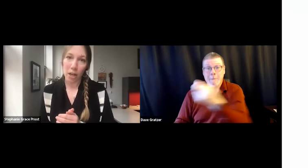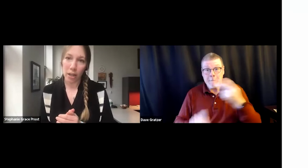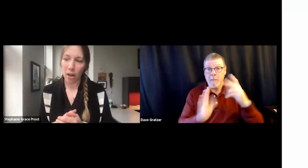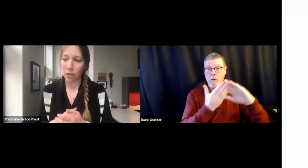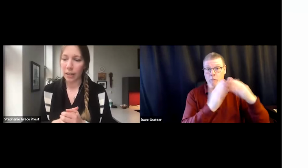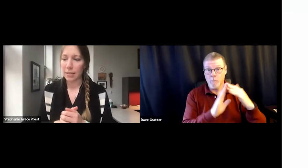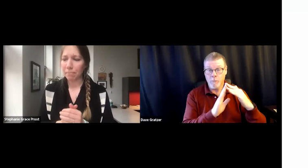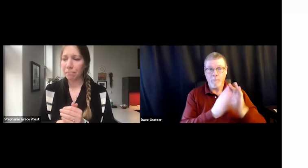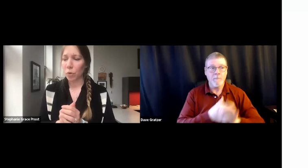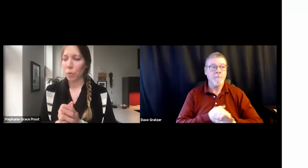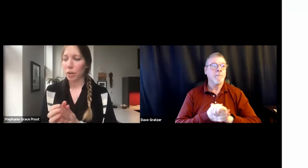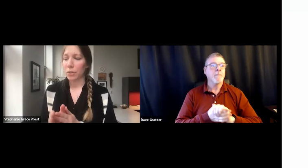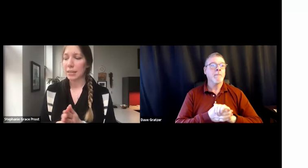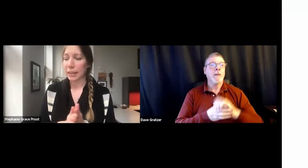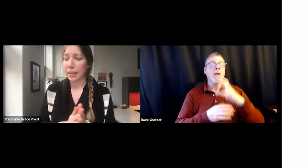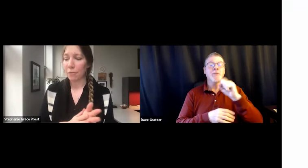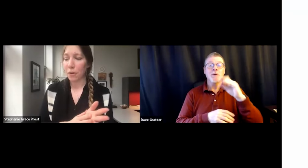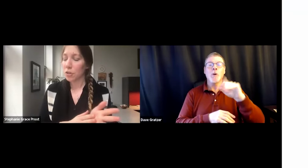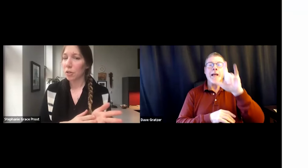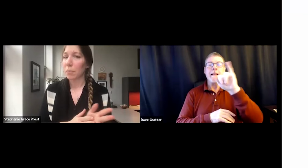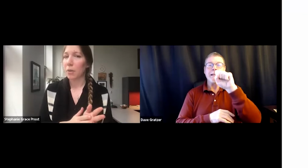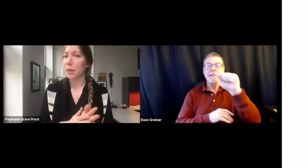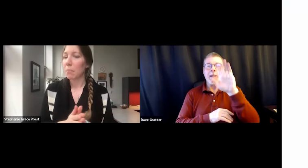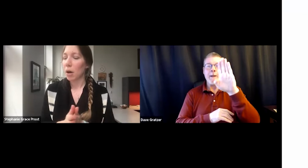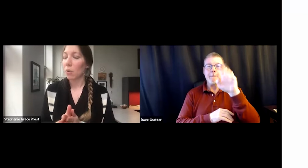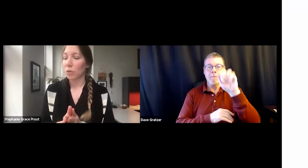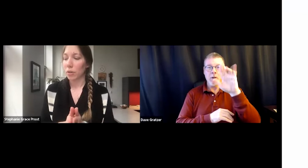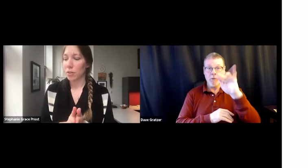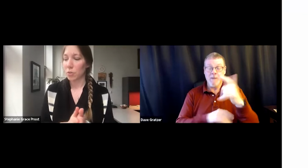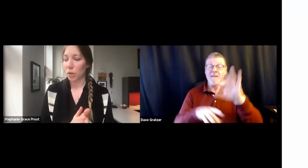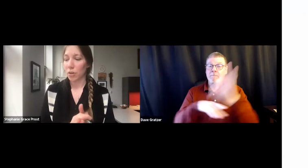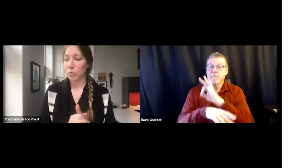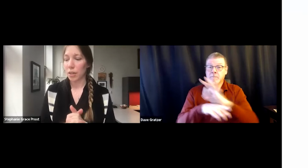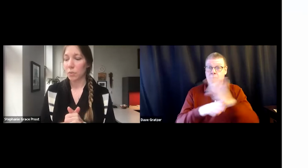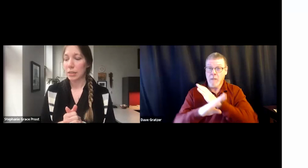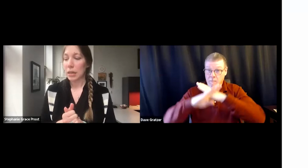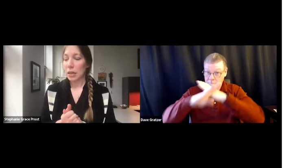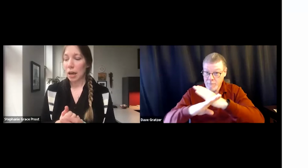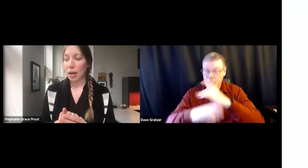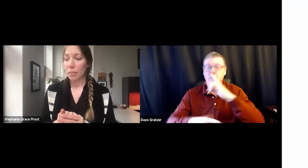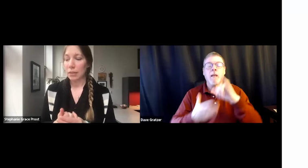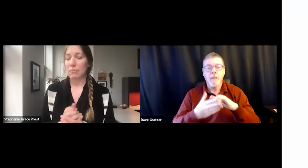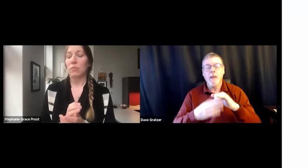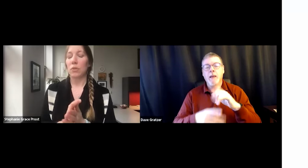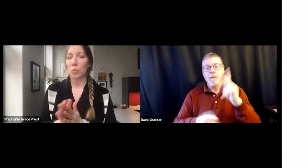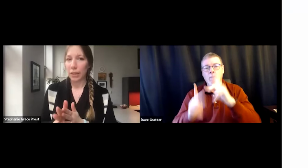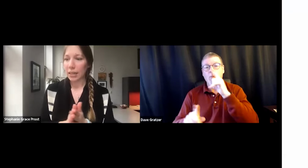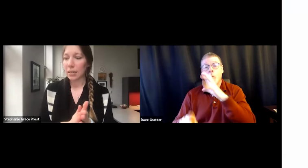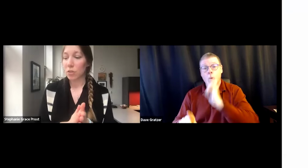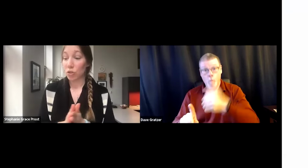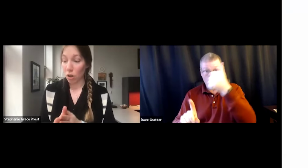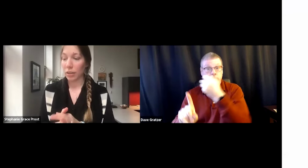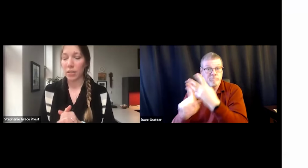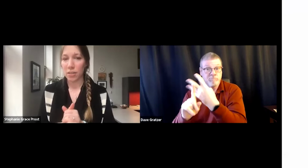Lisa Berry and colleagues reported recently that functional impairment among older adults who are incarcerated was